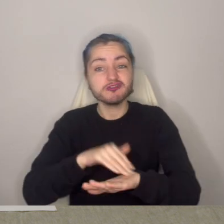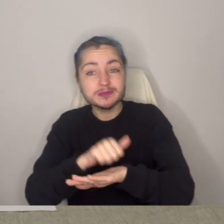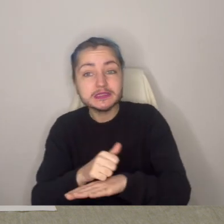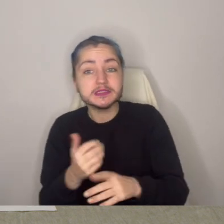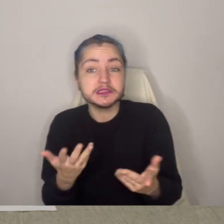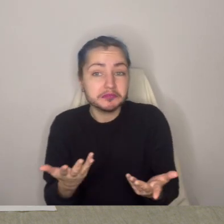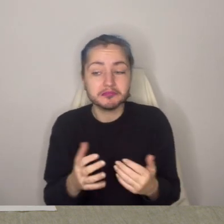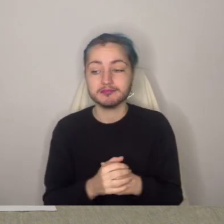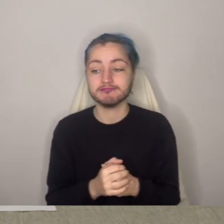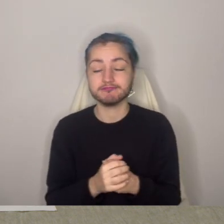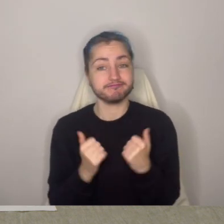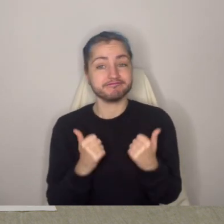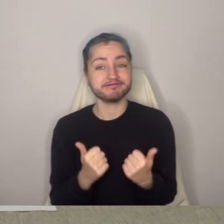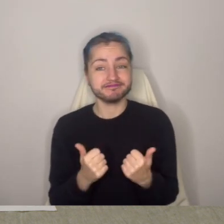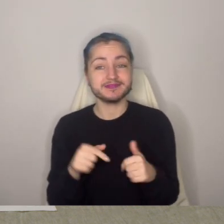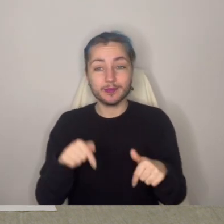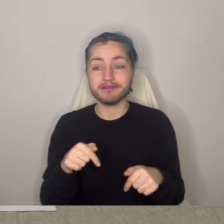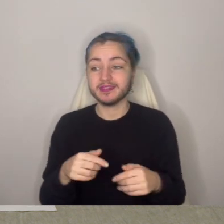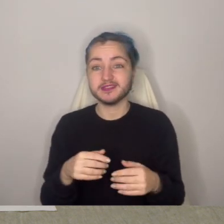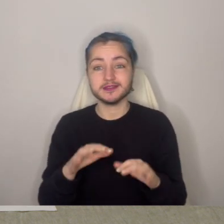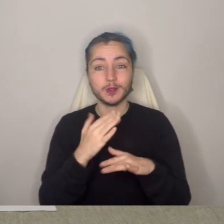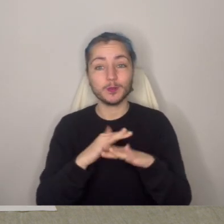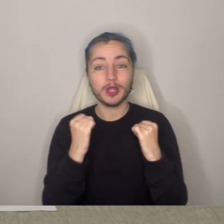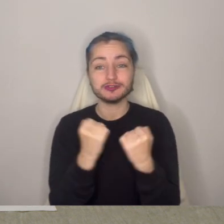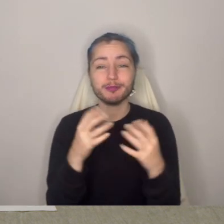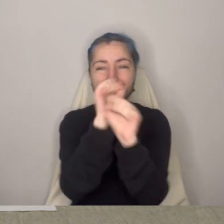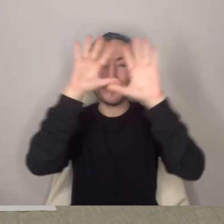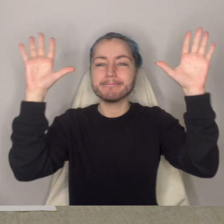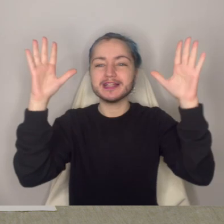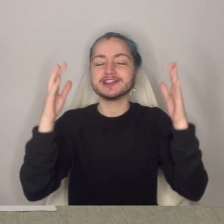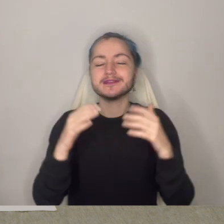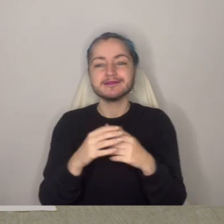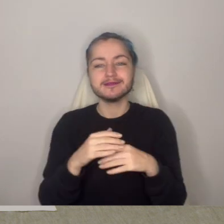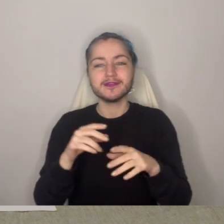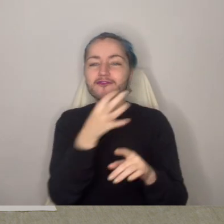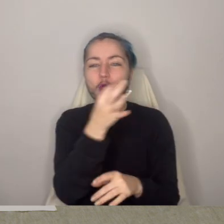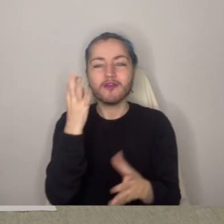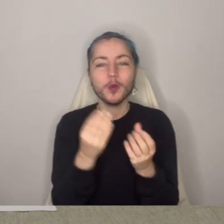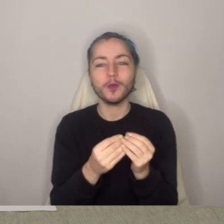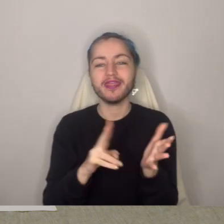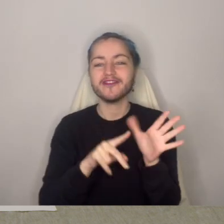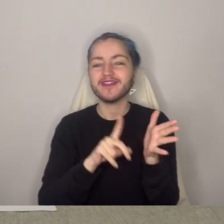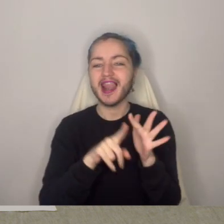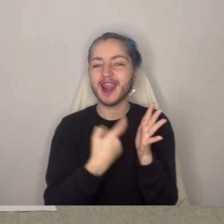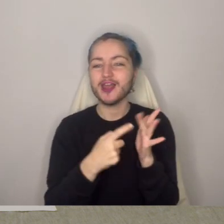So yes, this is Imagine Flora with Valerie Amani, and I hope that you enjoyed the workshop.